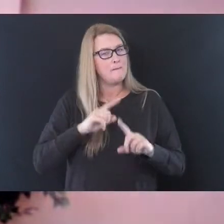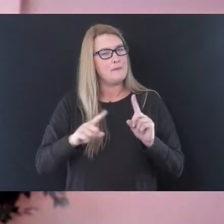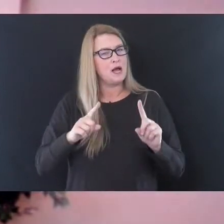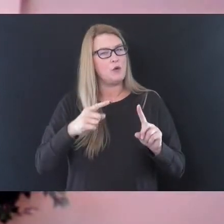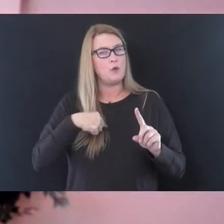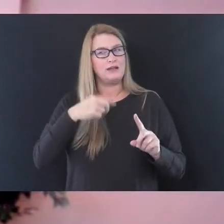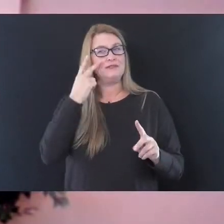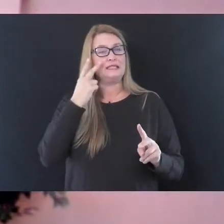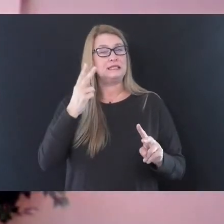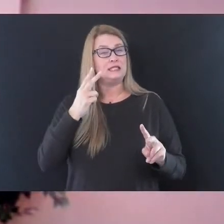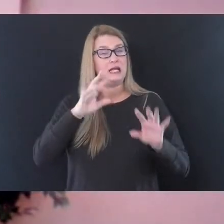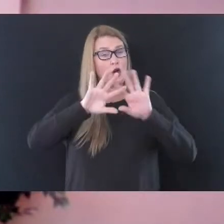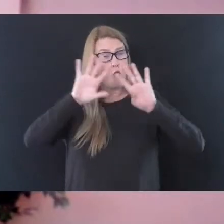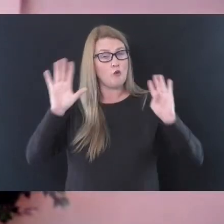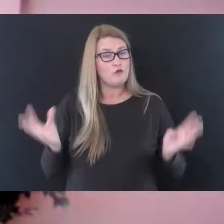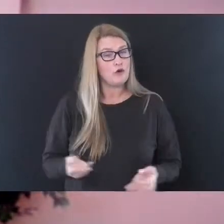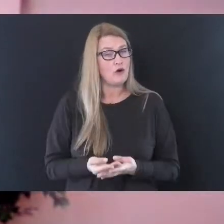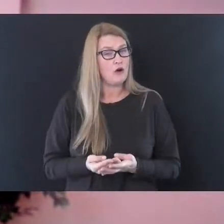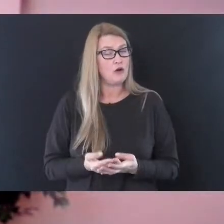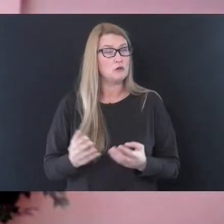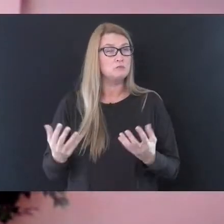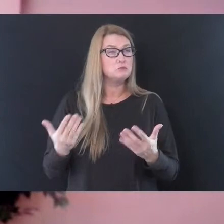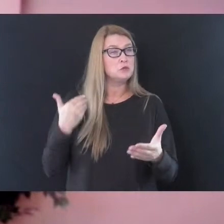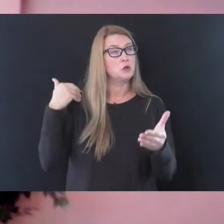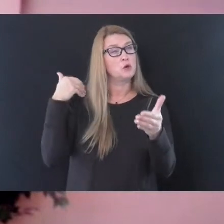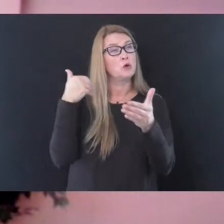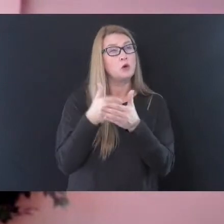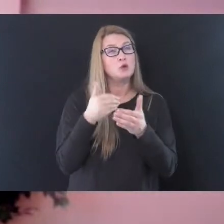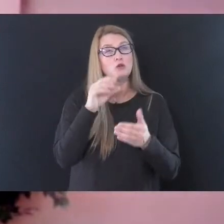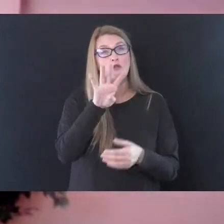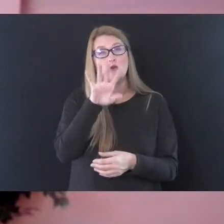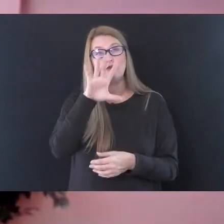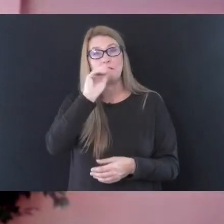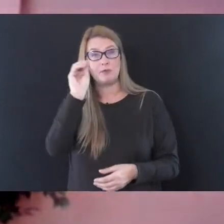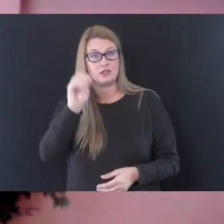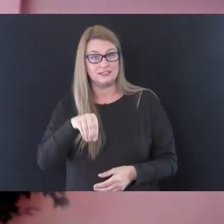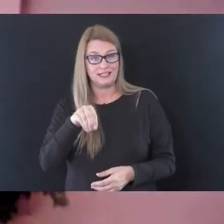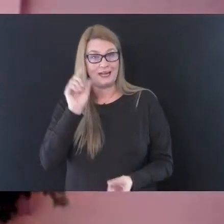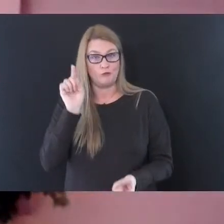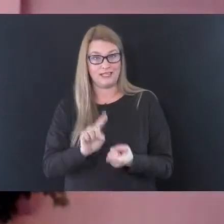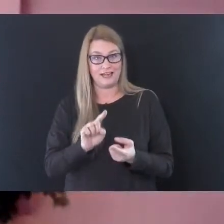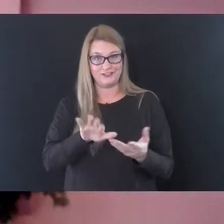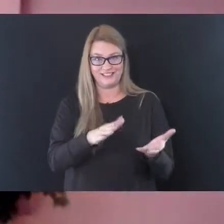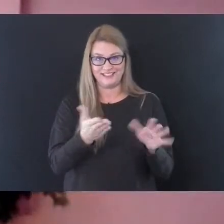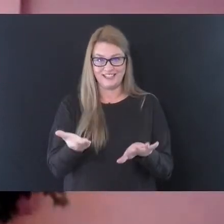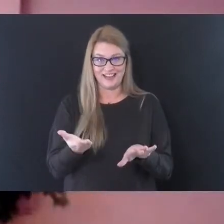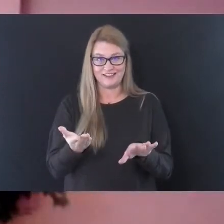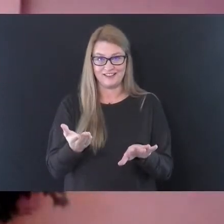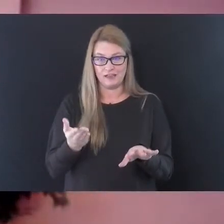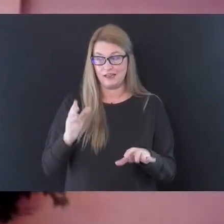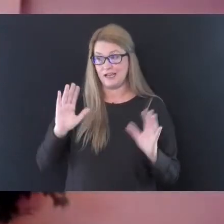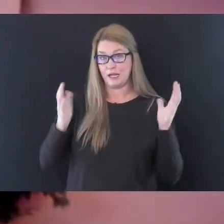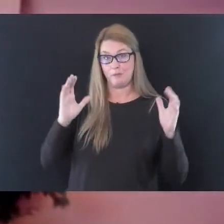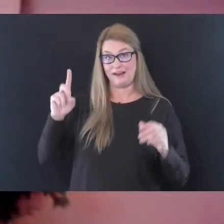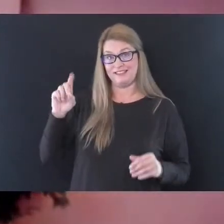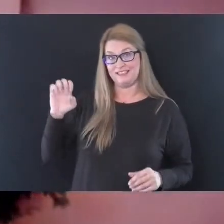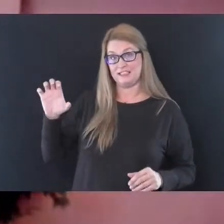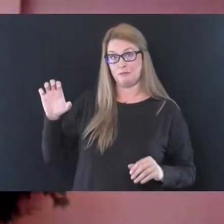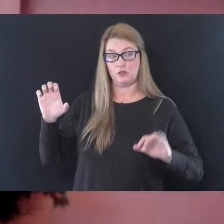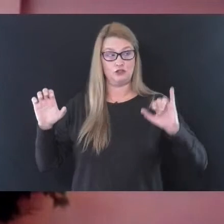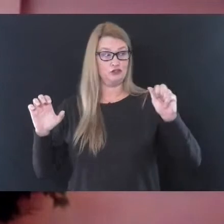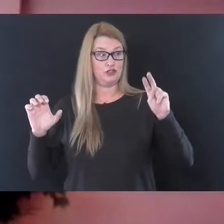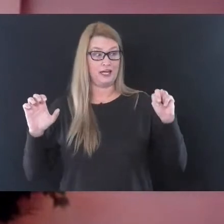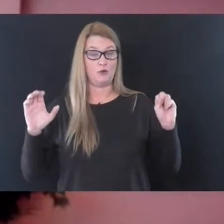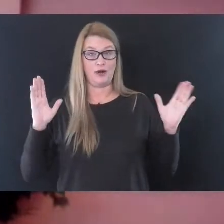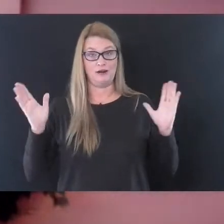seen close to a 40 to 45% reduction in death from December to January. And we've